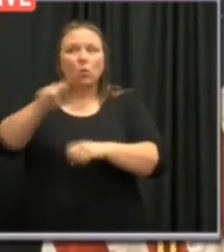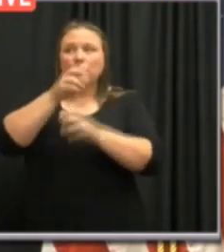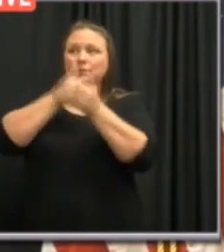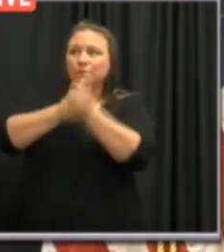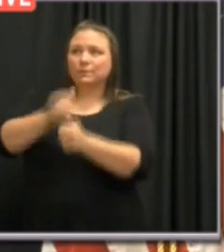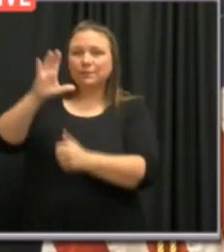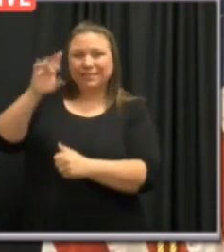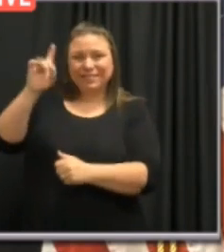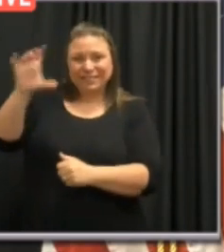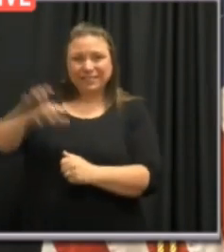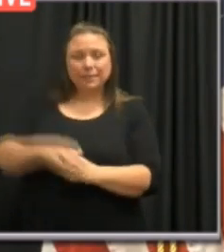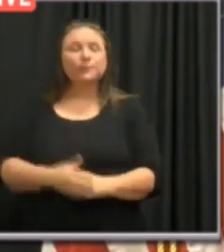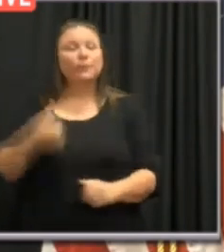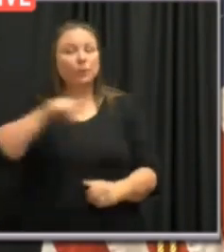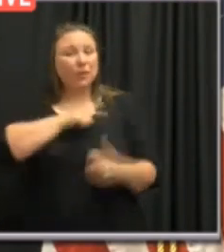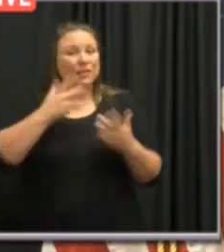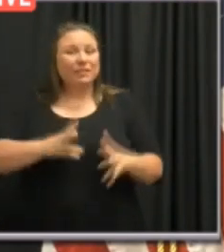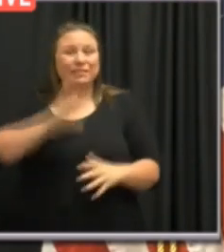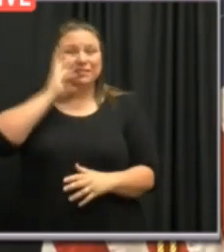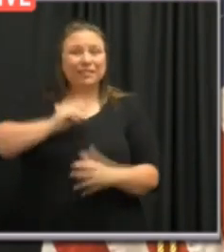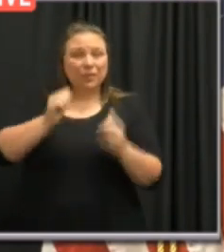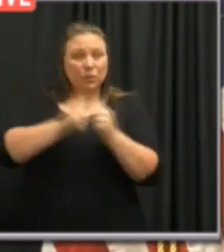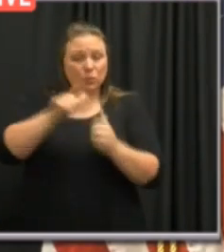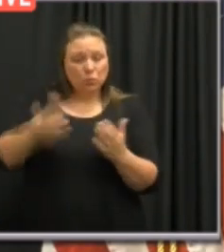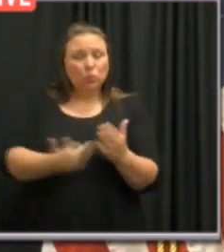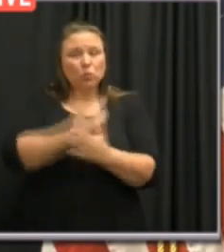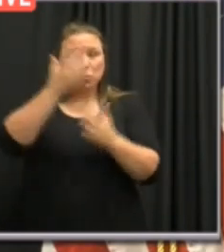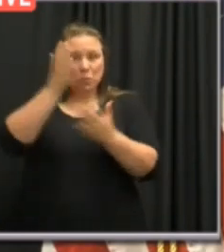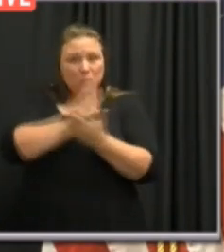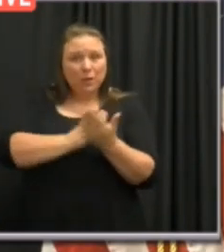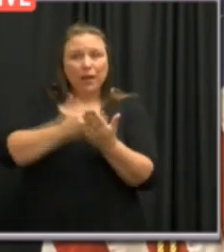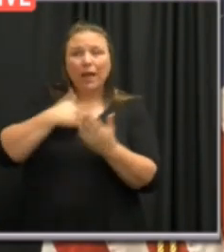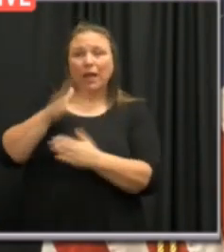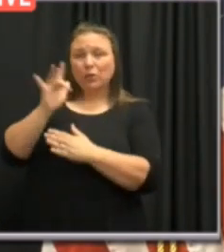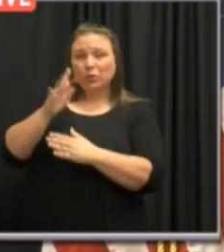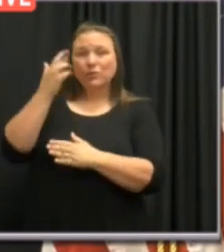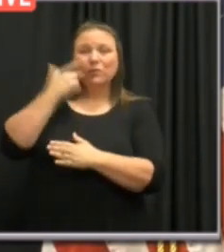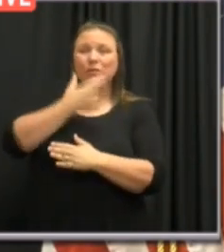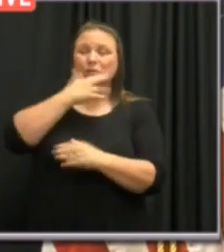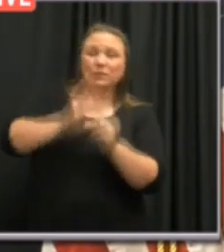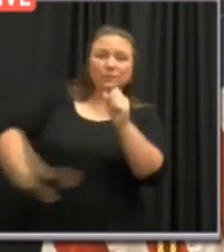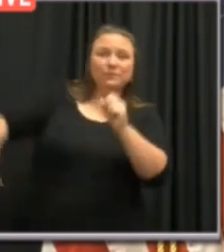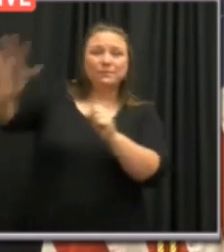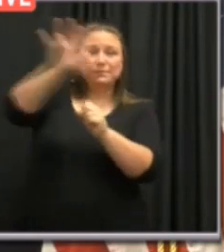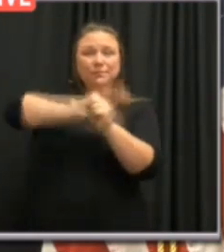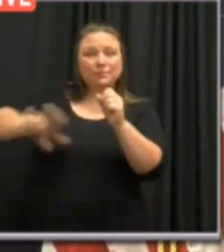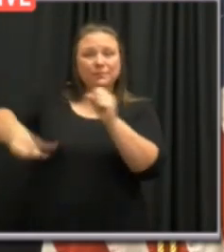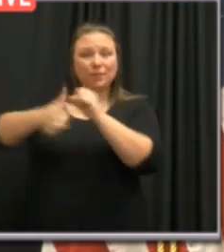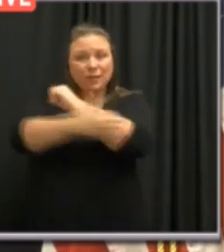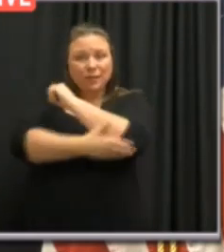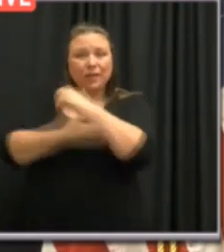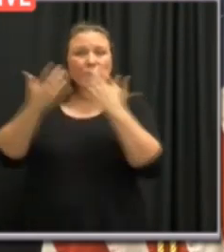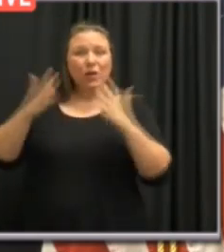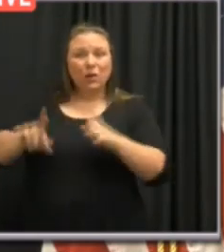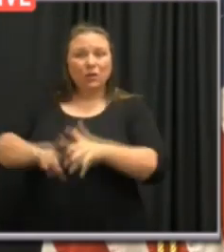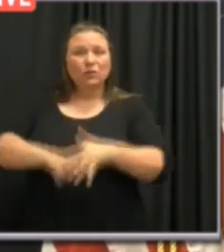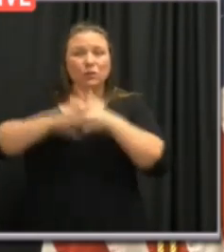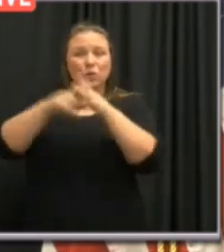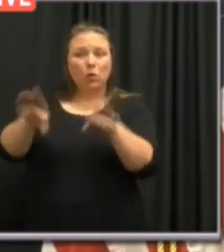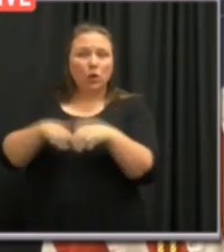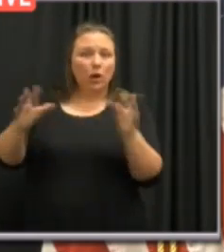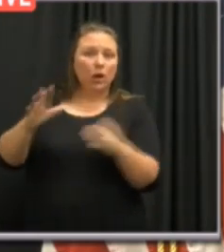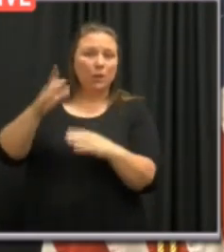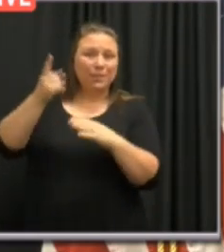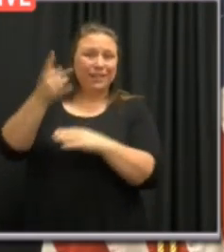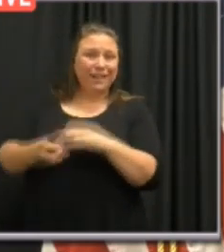We do have some experience with this transition. We have 25 restaurants in surrounding counties that transitioned to 50%